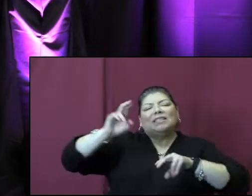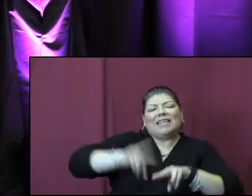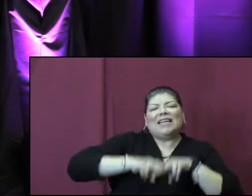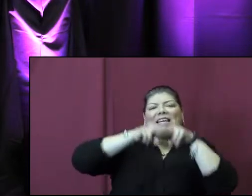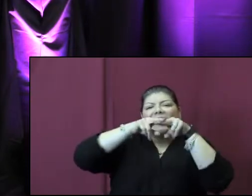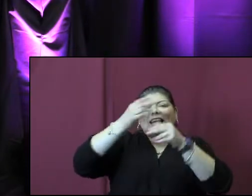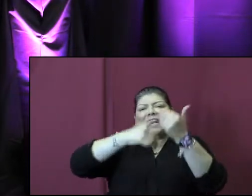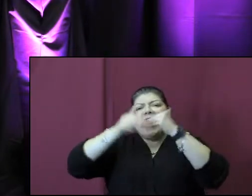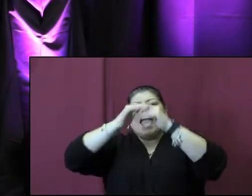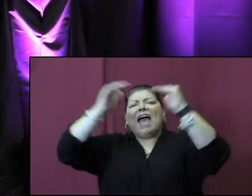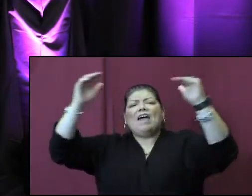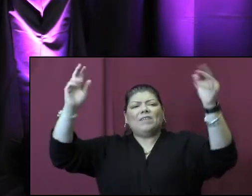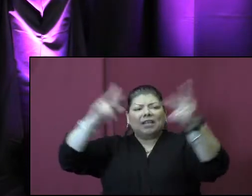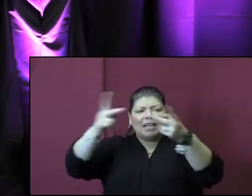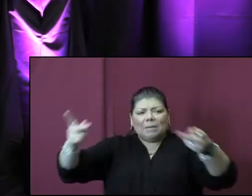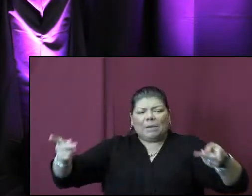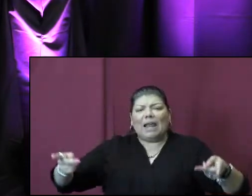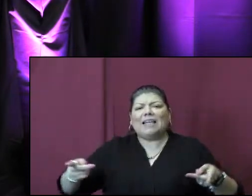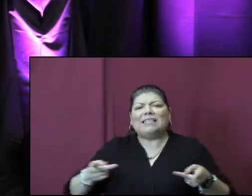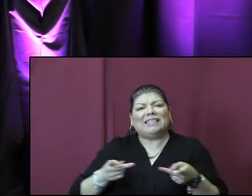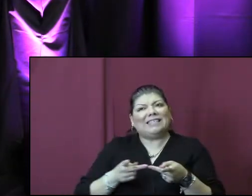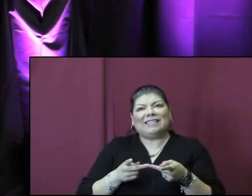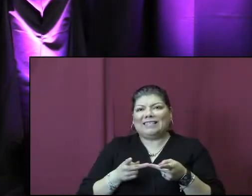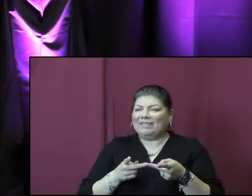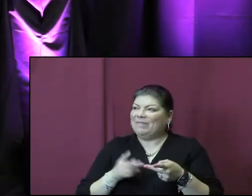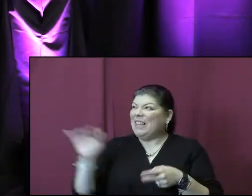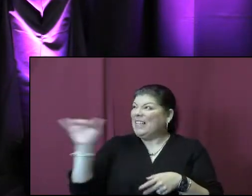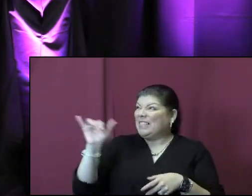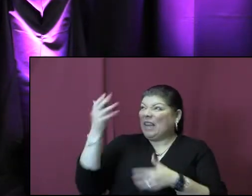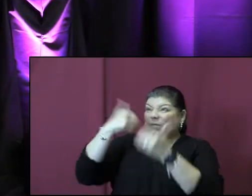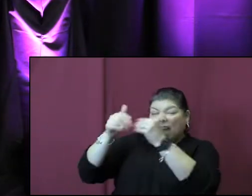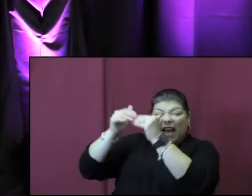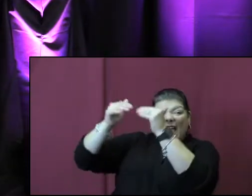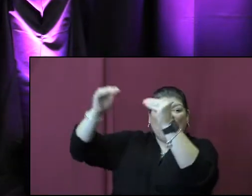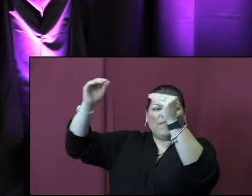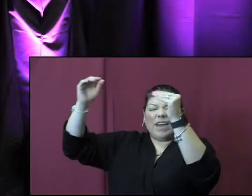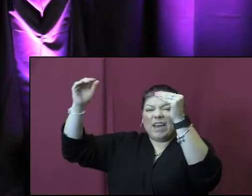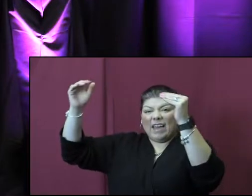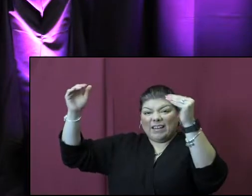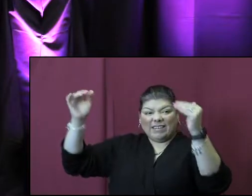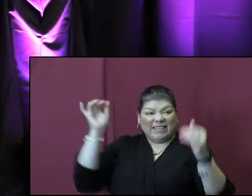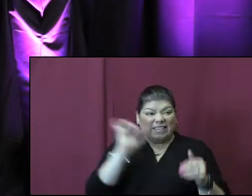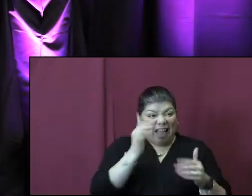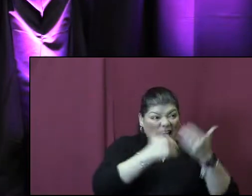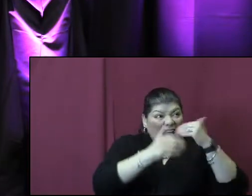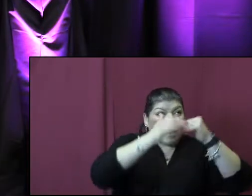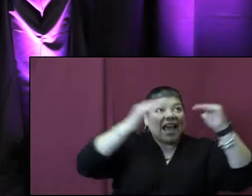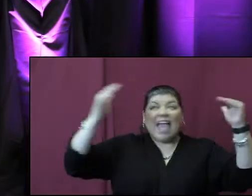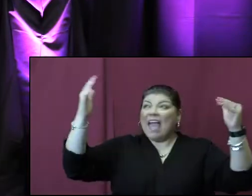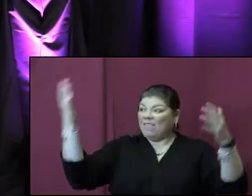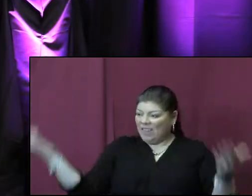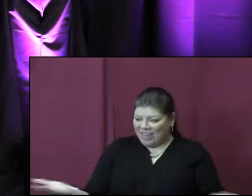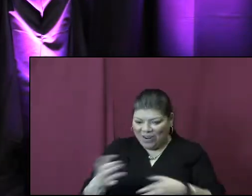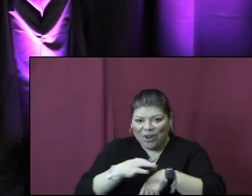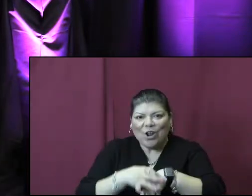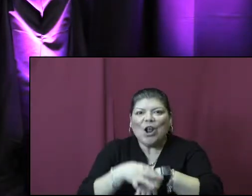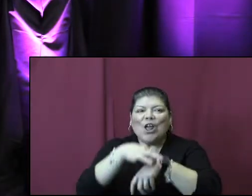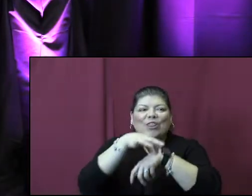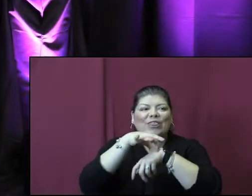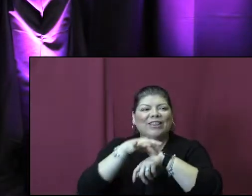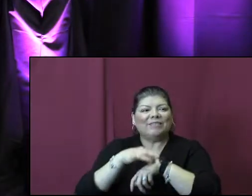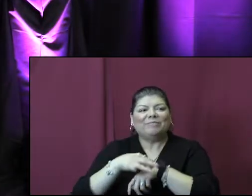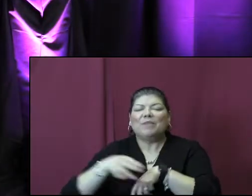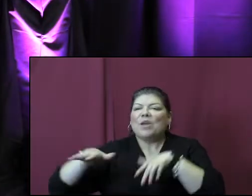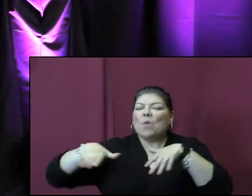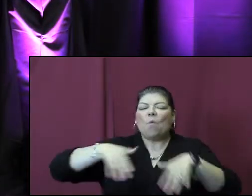Oh, he's seated in heavenly places. Just like heaven. Just like heaven. Just like heaven. Just like heaven.